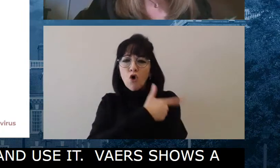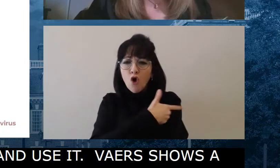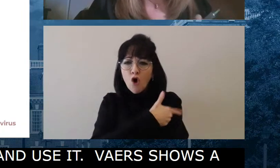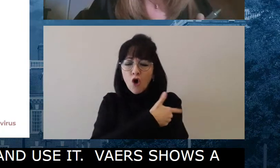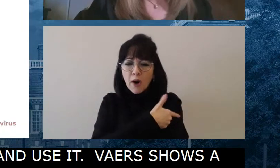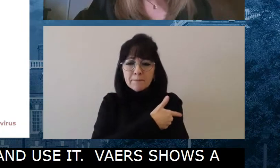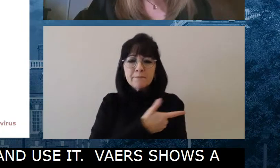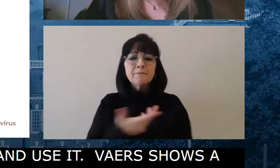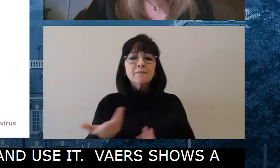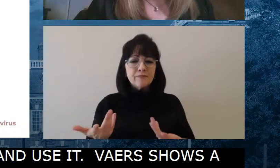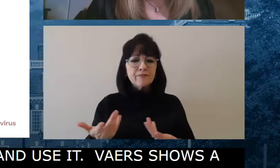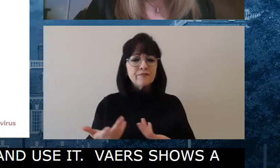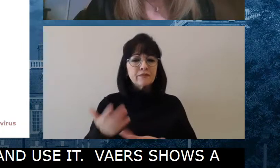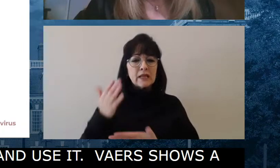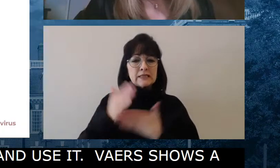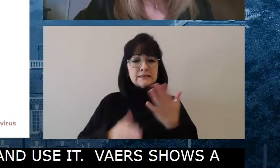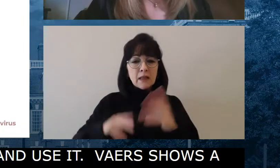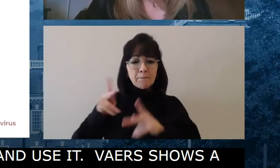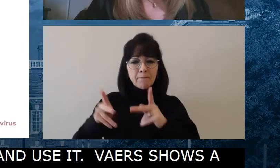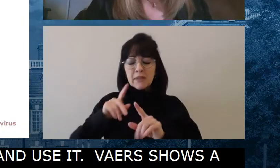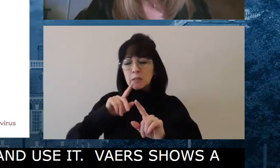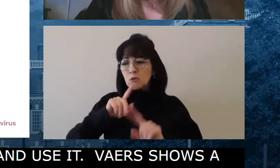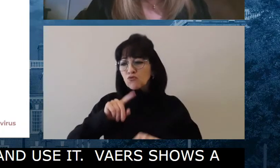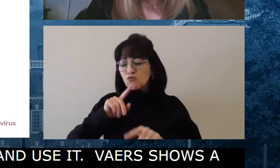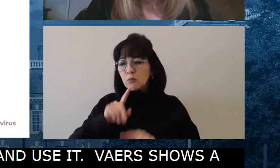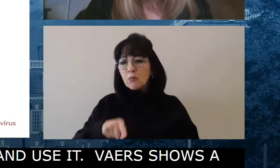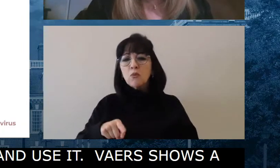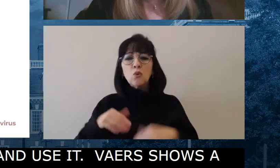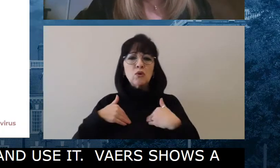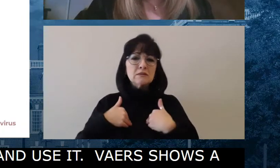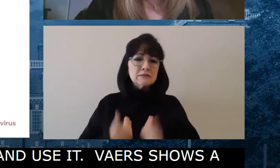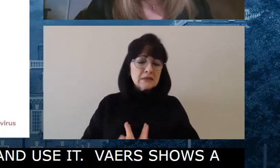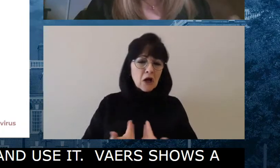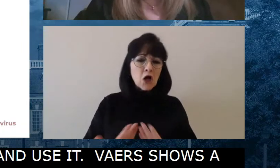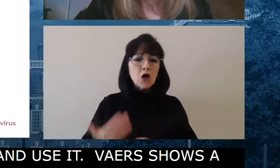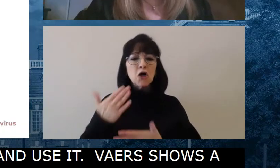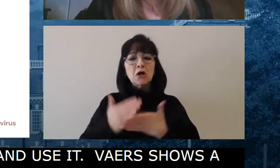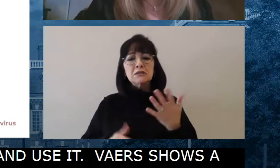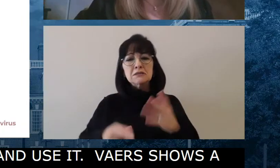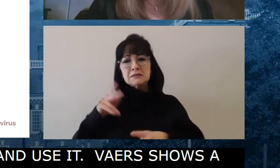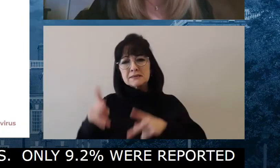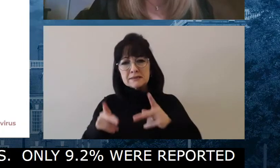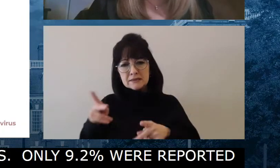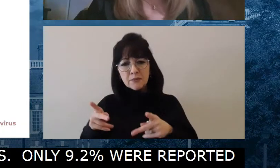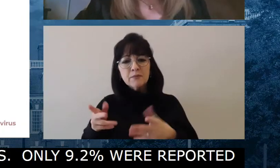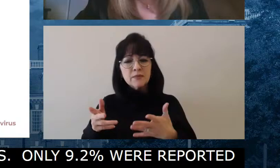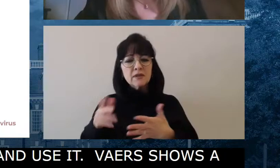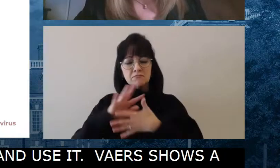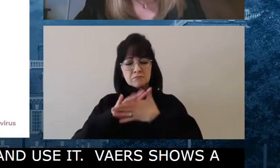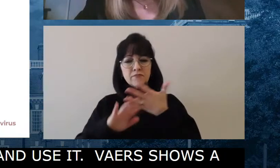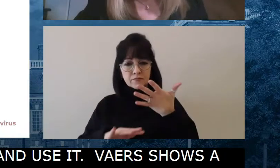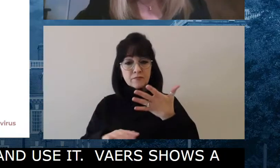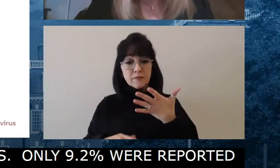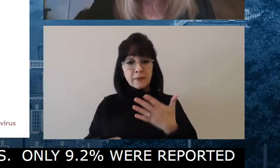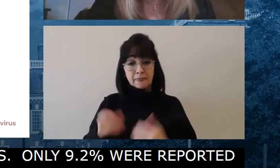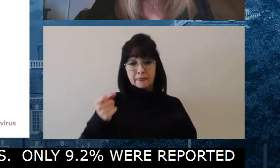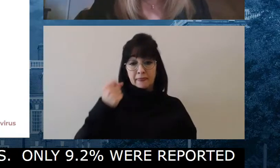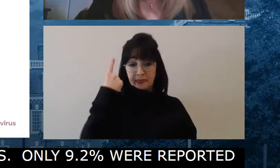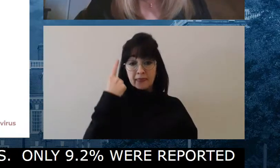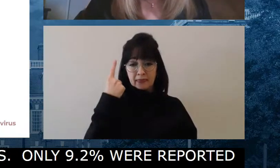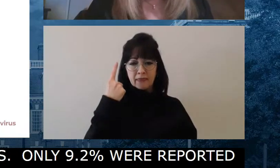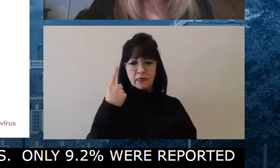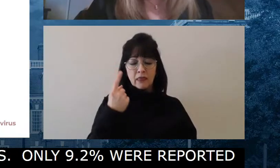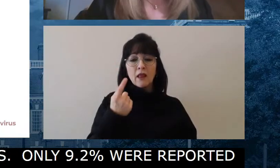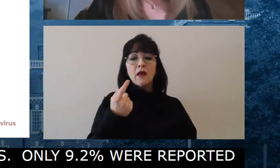as potentially serious. Of those, 62 cases were severe allergic reactions or anaphylaxis,